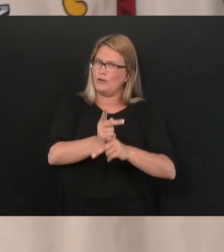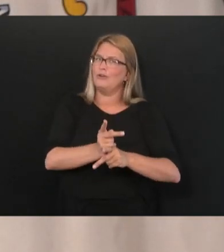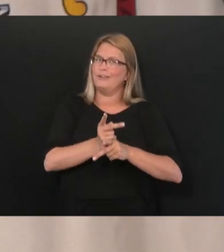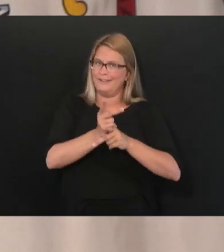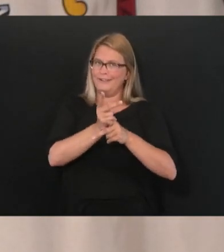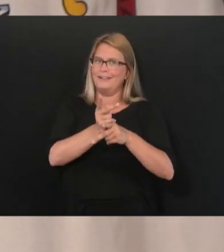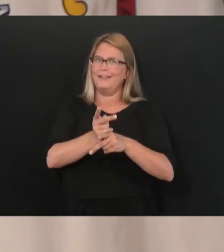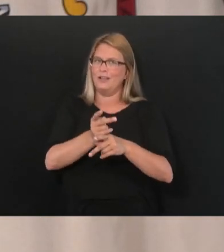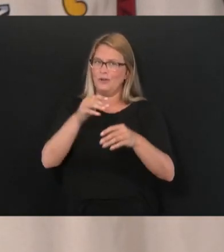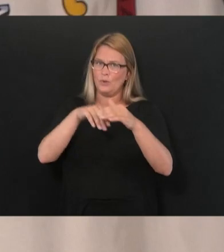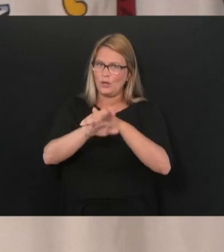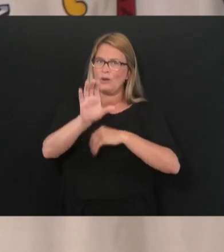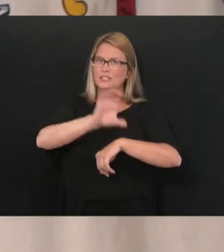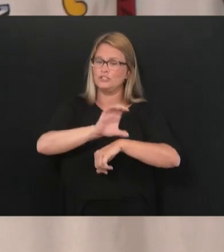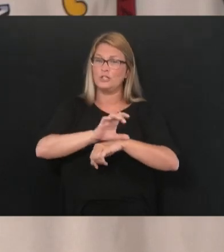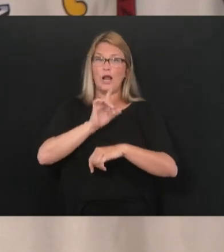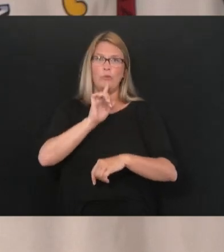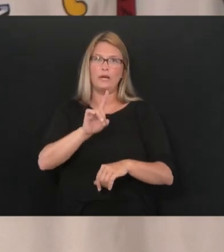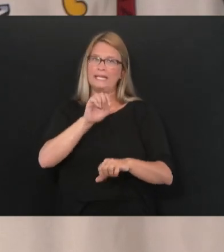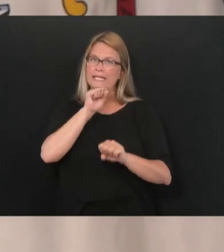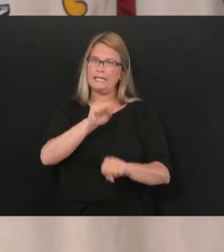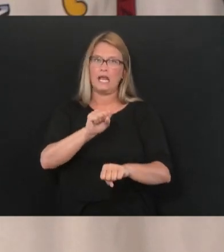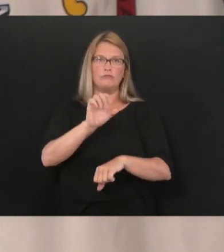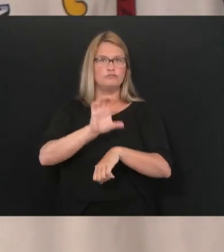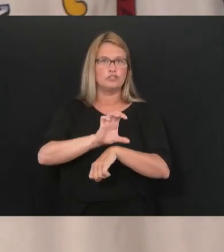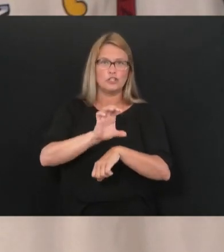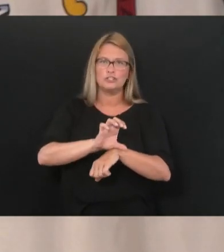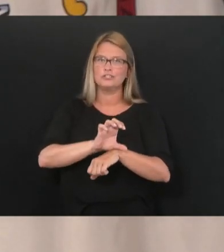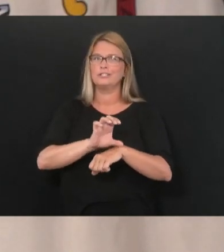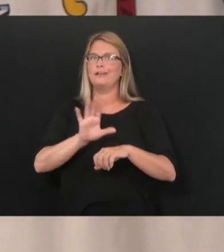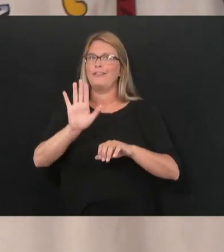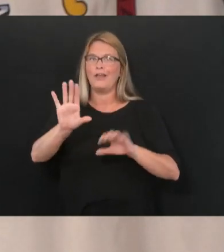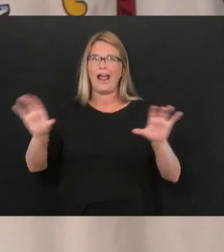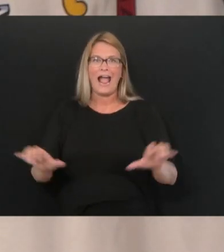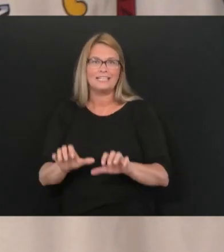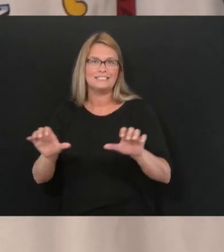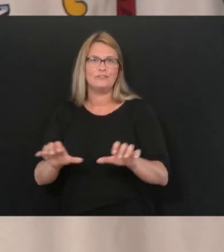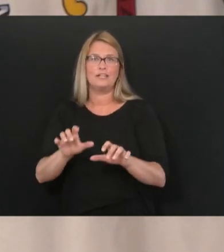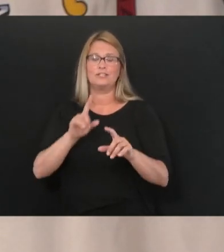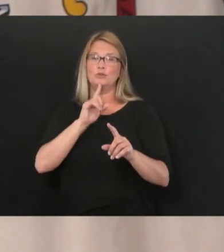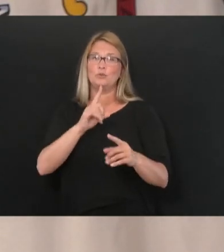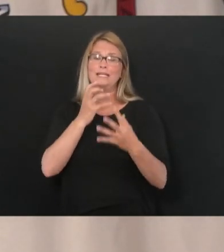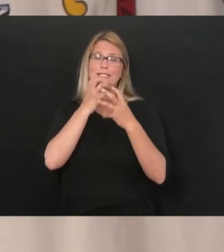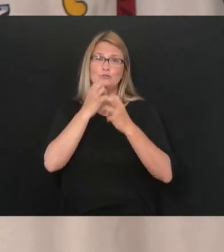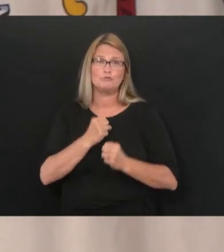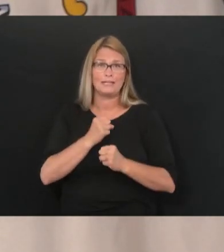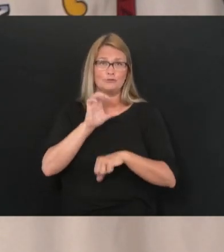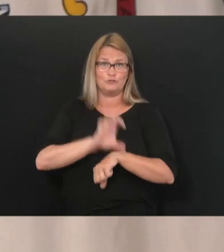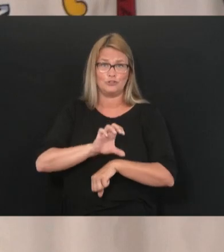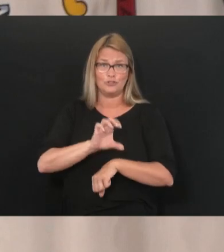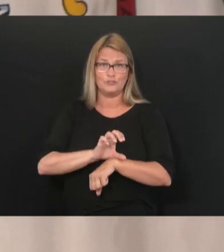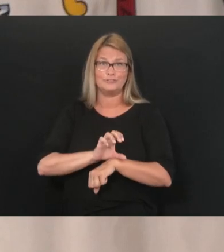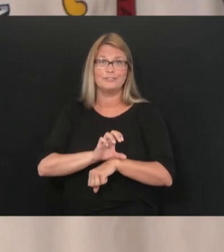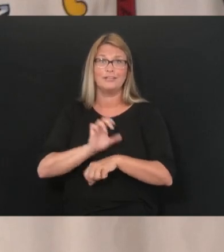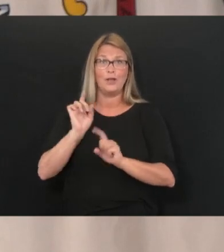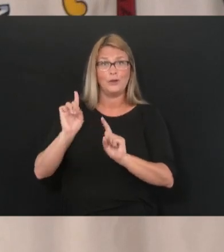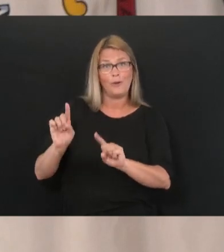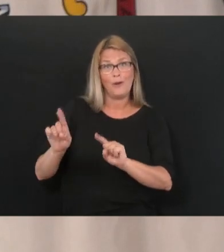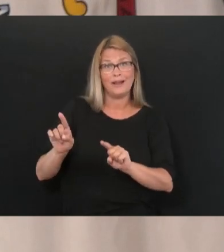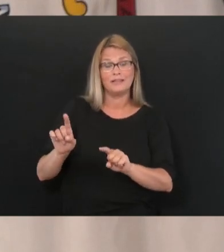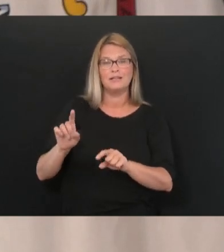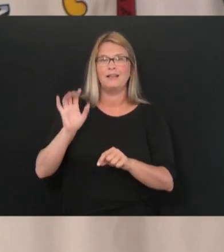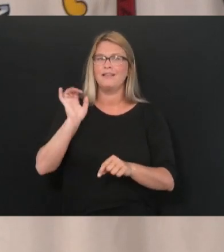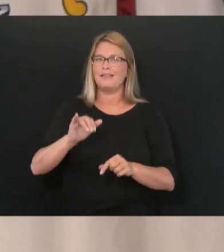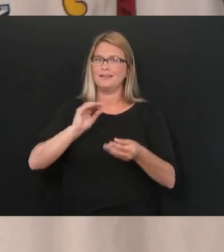saying. We love our church activities. We absolutely treasure them the most of all. And there is the